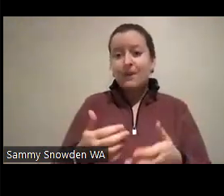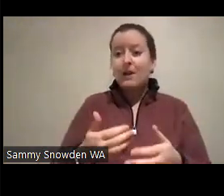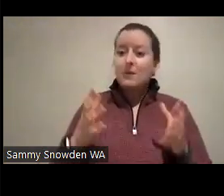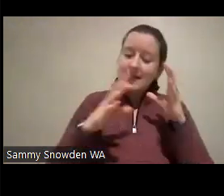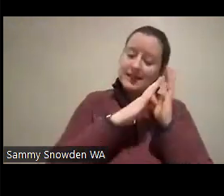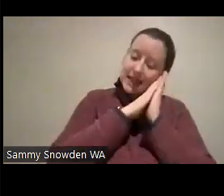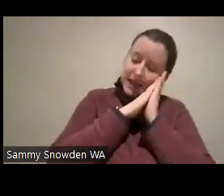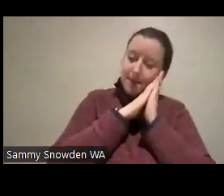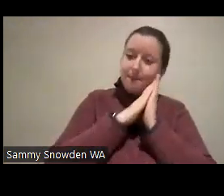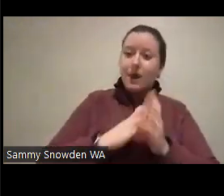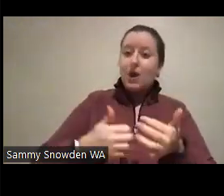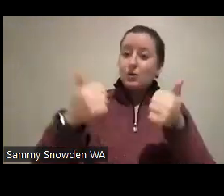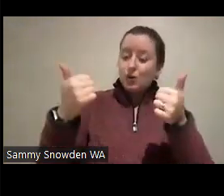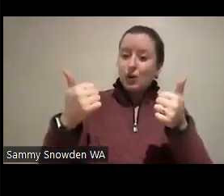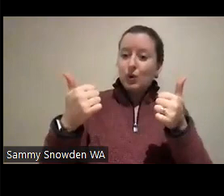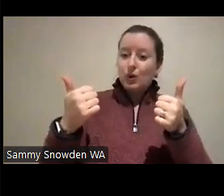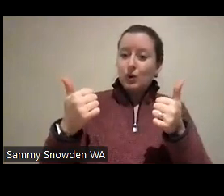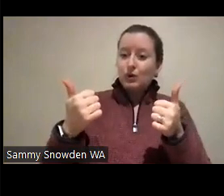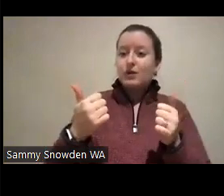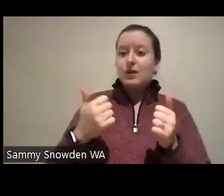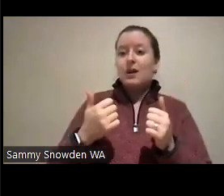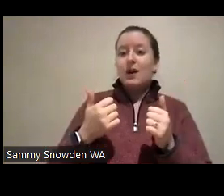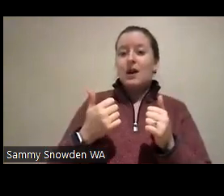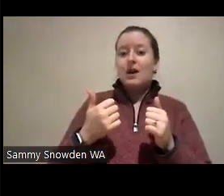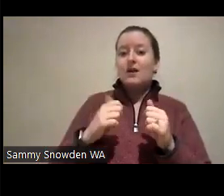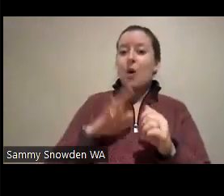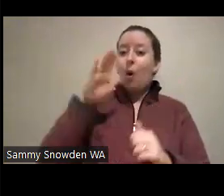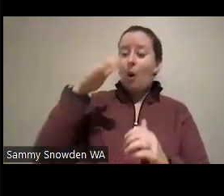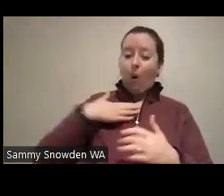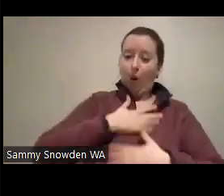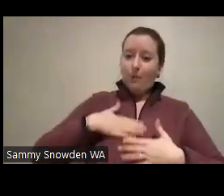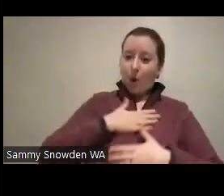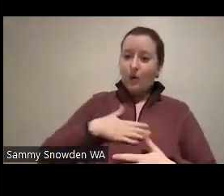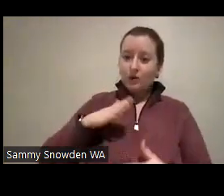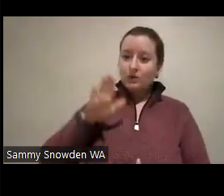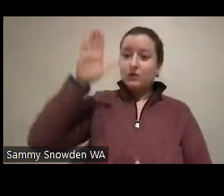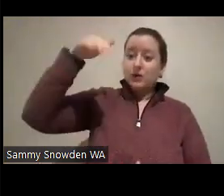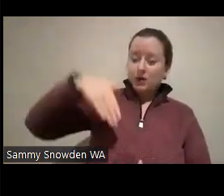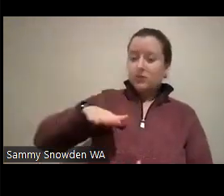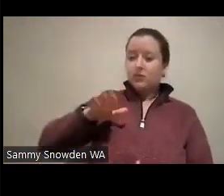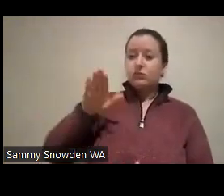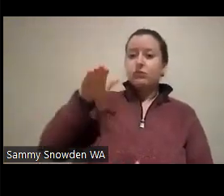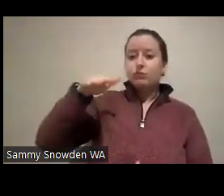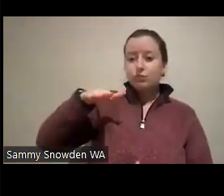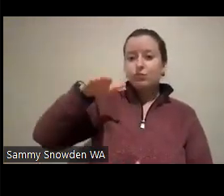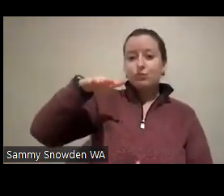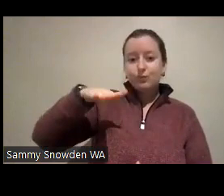bad quality sleep, that our hormones are affected, and therefore controlling our weight can be an